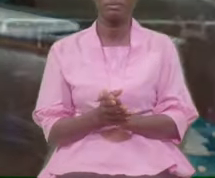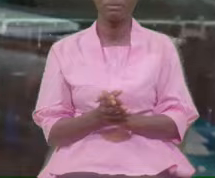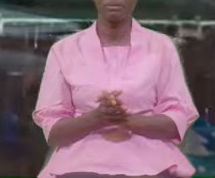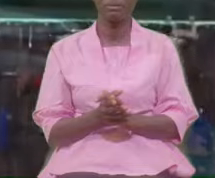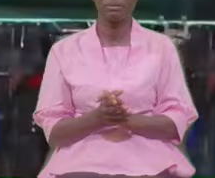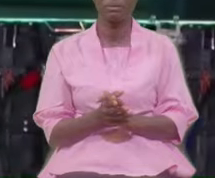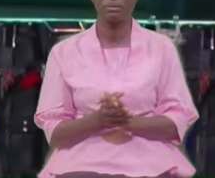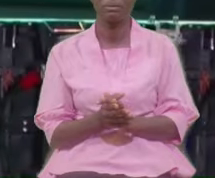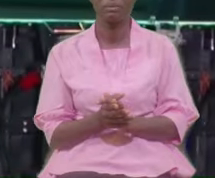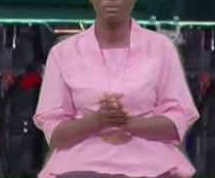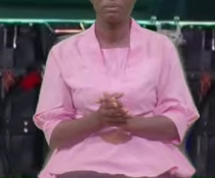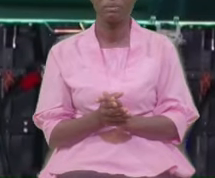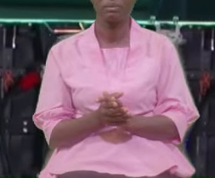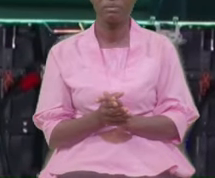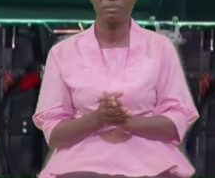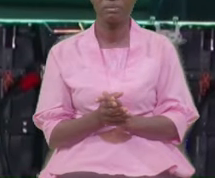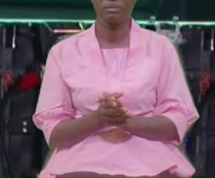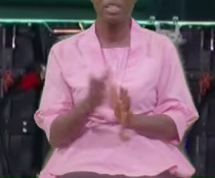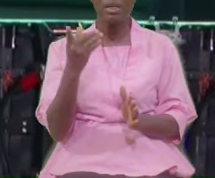gala the